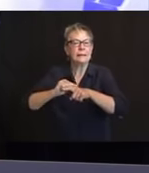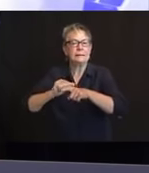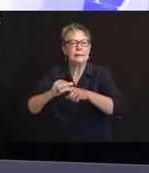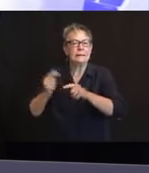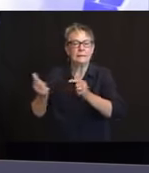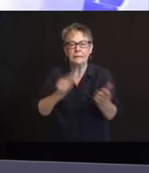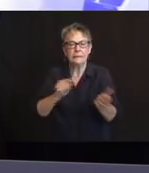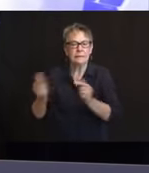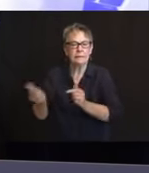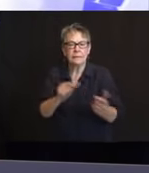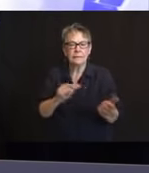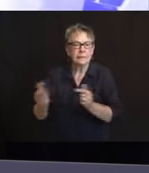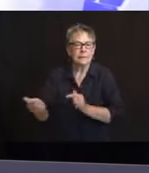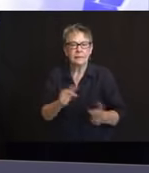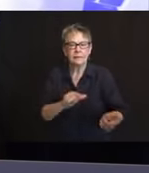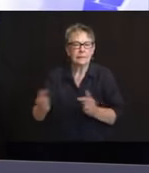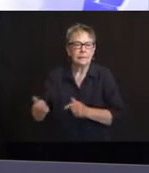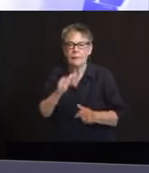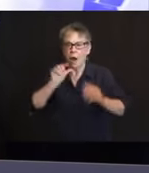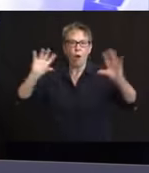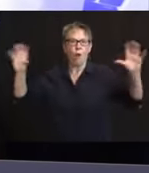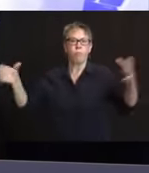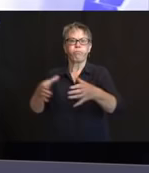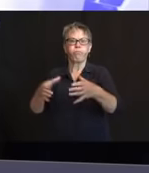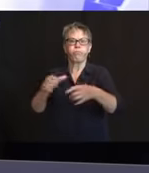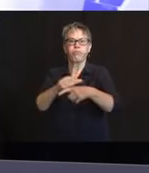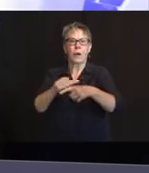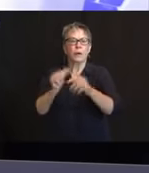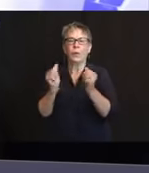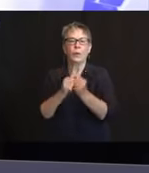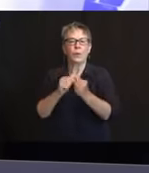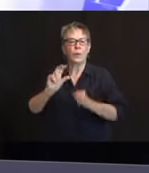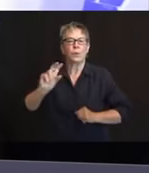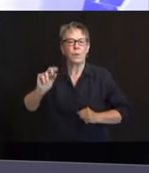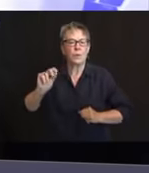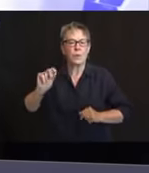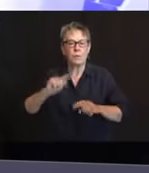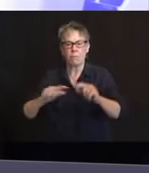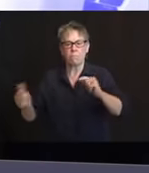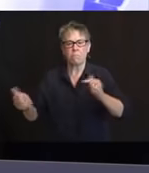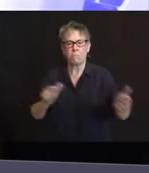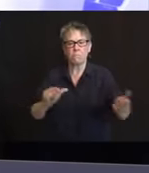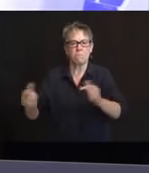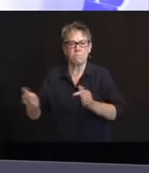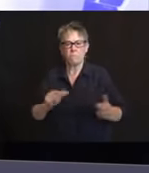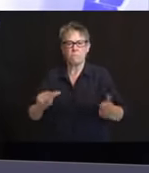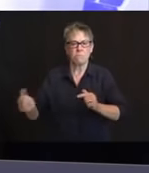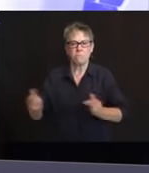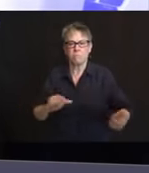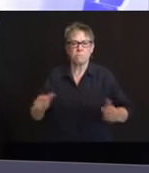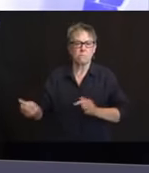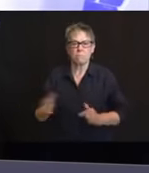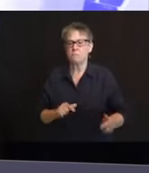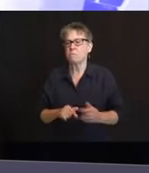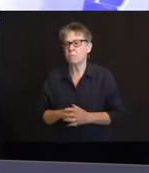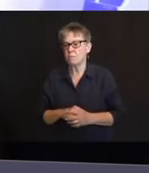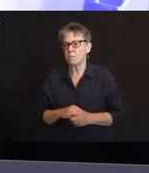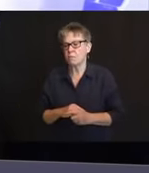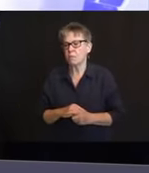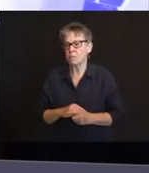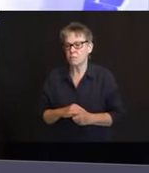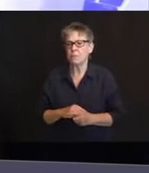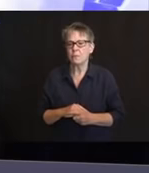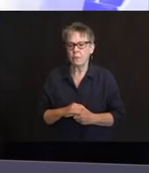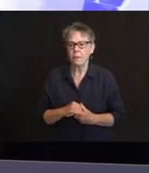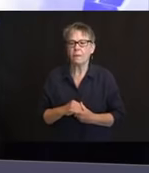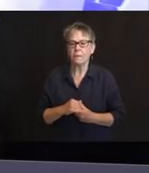other attendees should be limited. Each facility that will be used for practices should post signage in highly